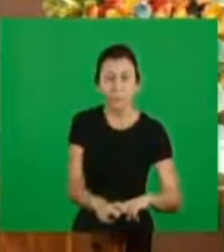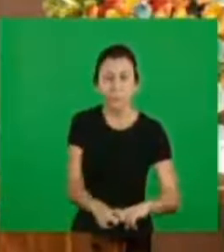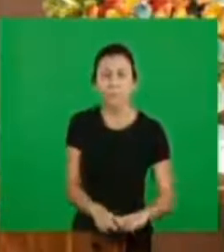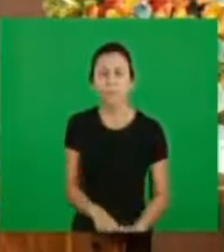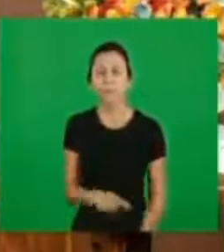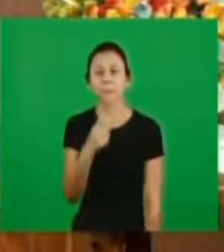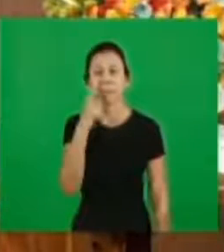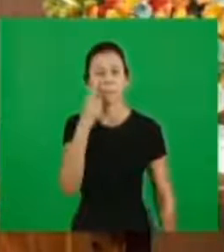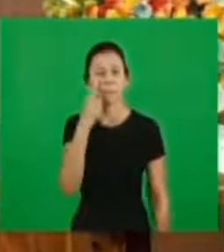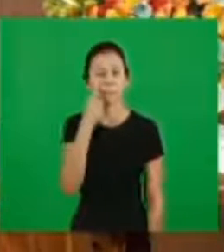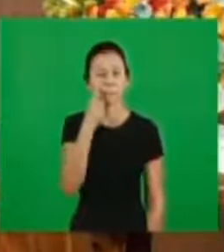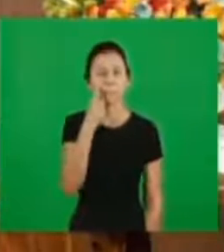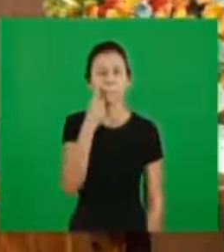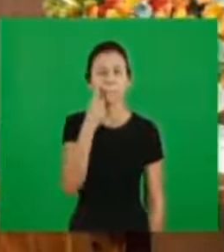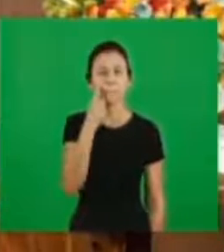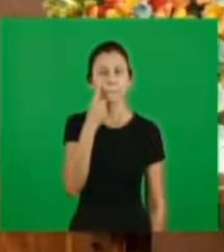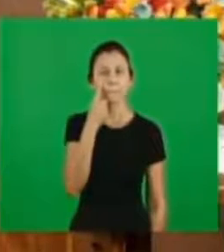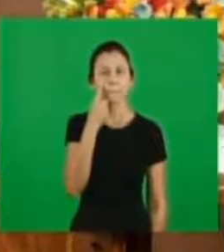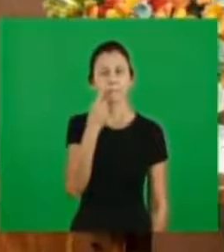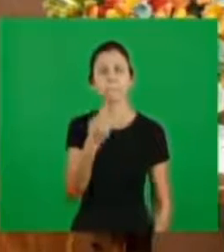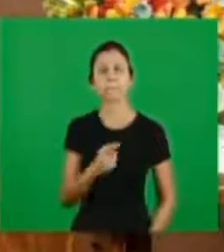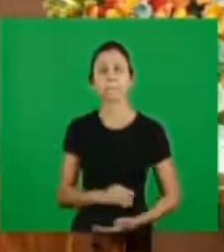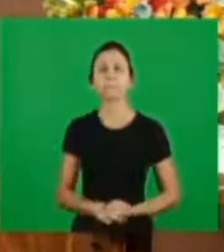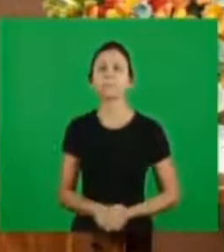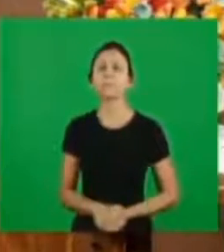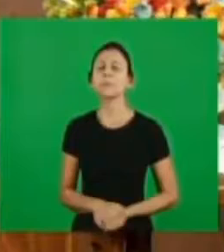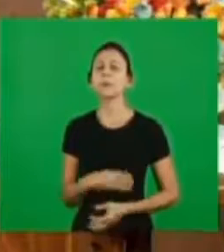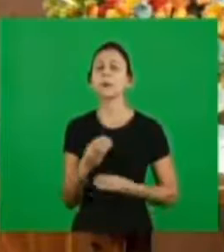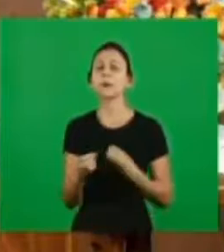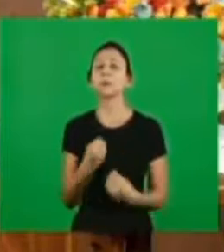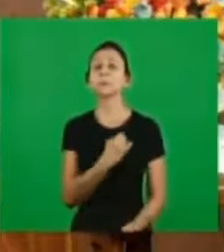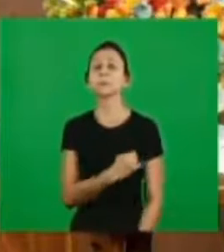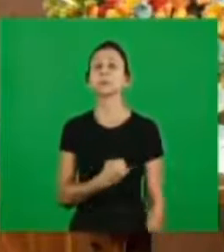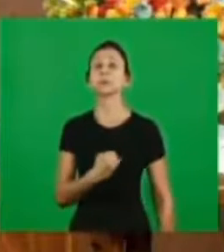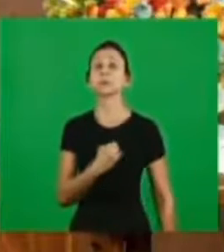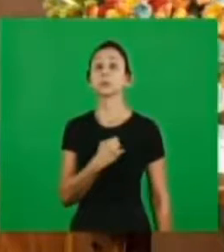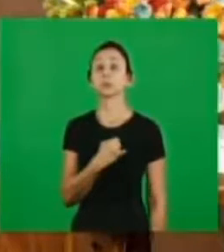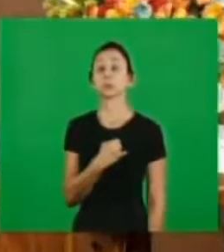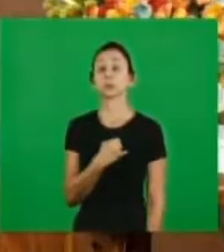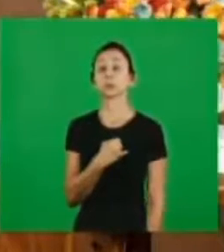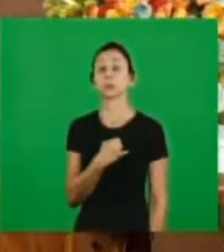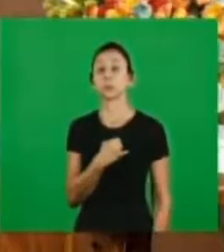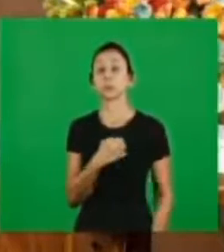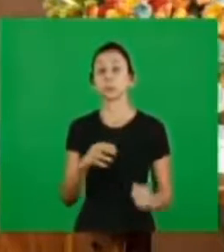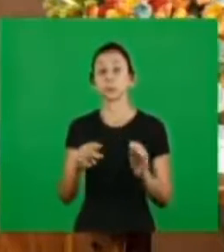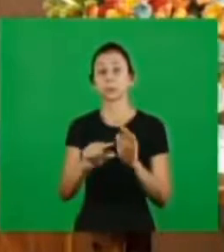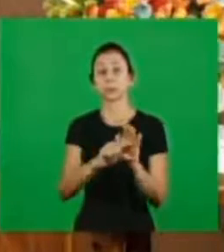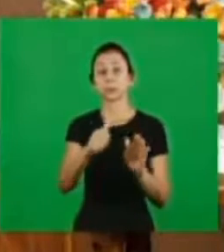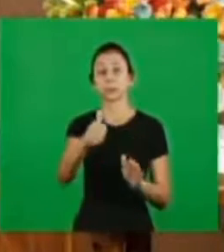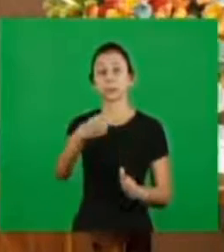down. So see, my brethren, what is the vision that John had in the book